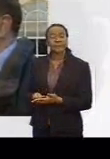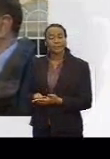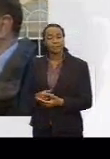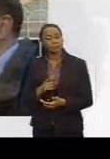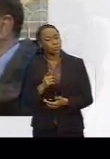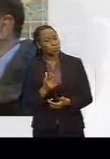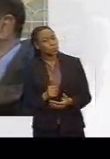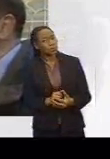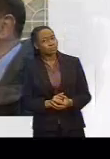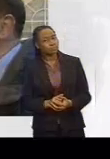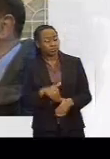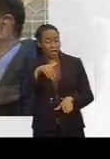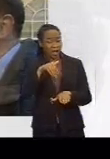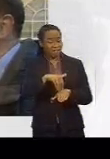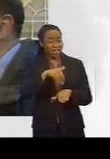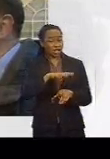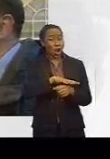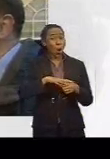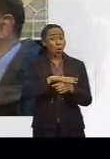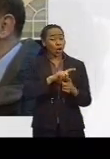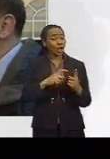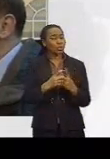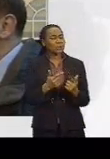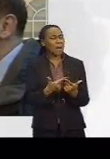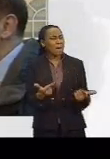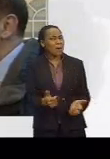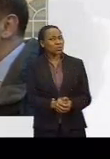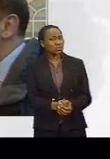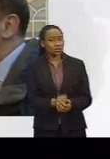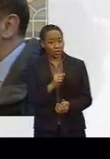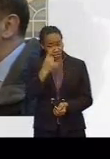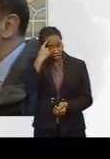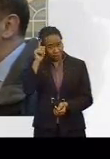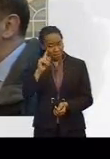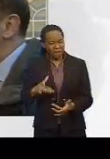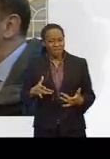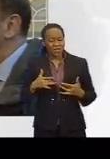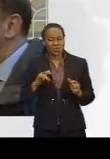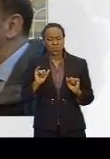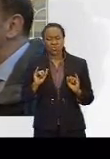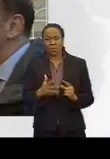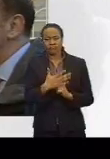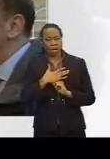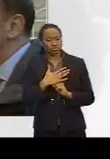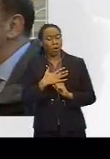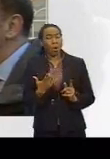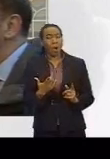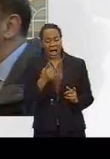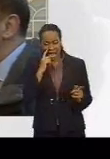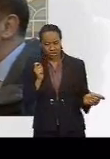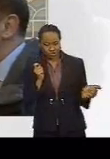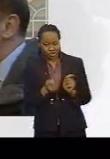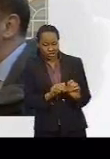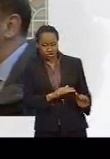much is that going to affect local communities here, do you think? I mean, are people going to really feel the impact, or can you absorb it in other ways